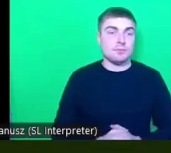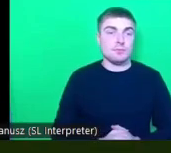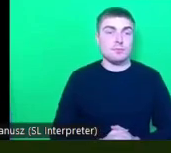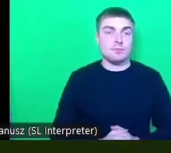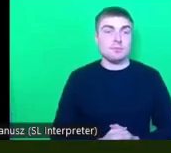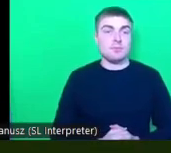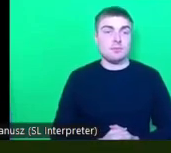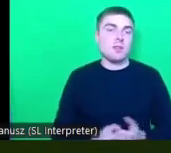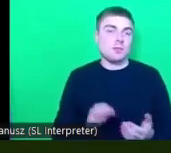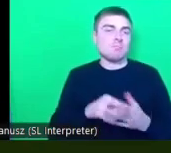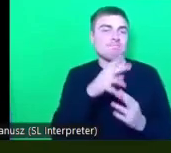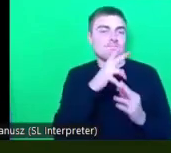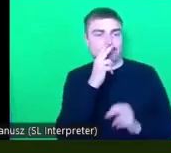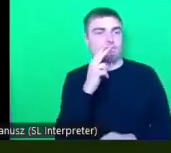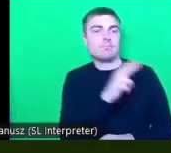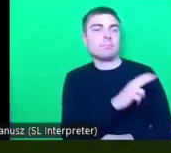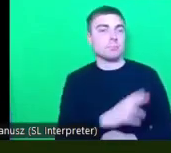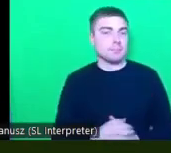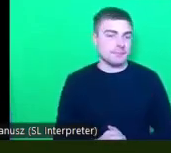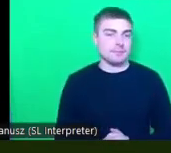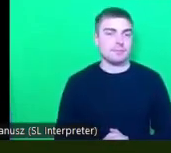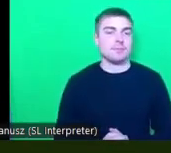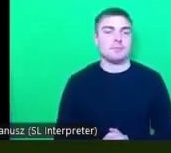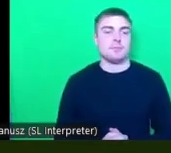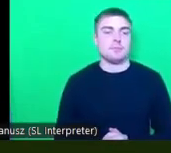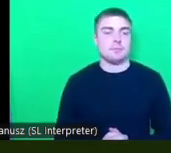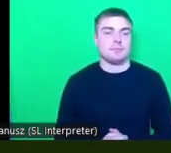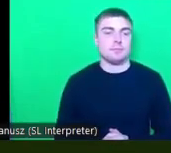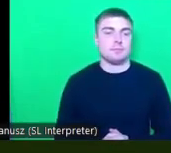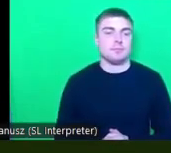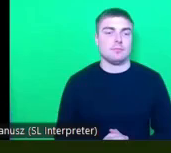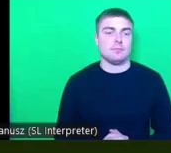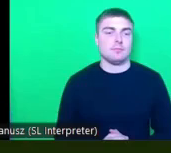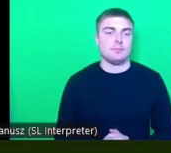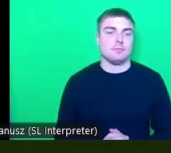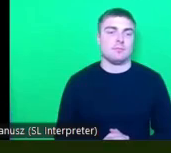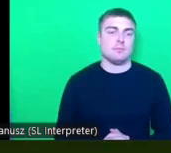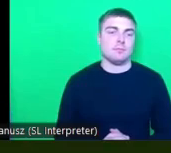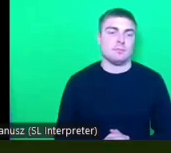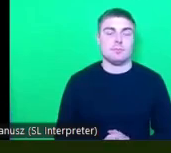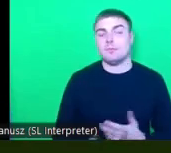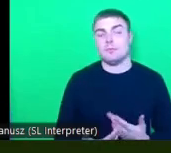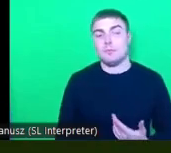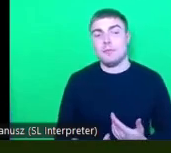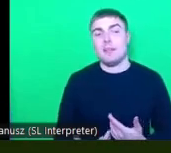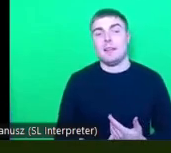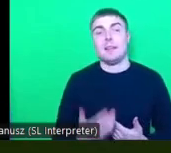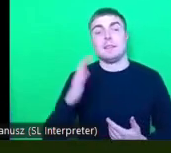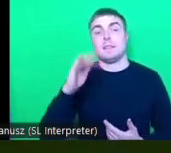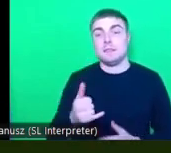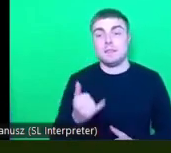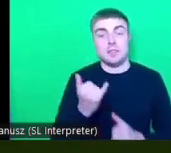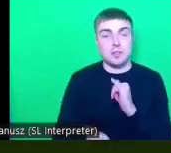that the harvest actually increase despite that we have a high wolf territory